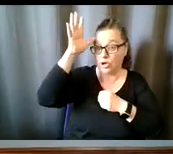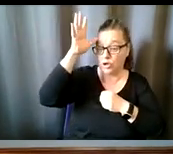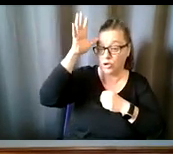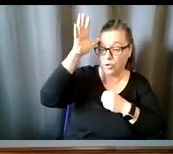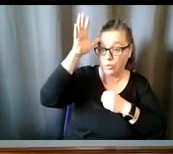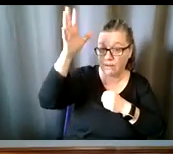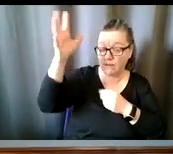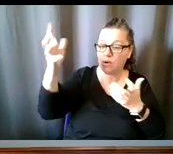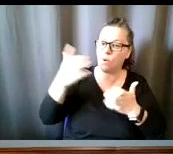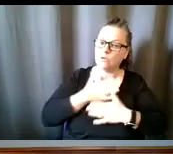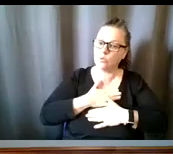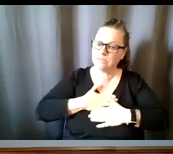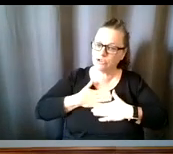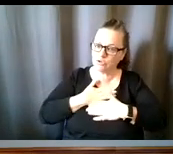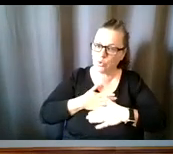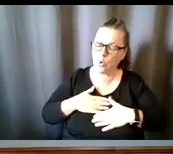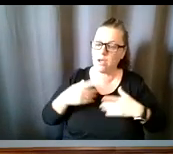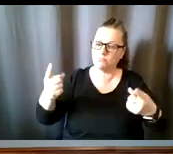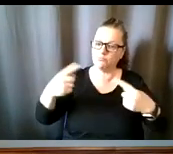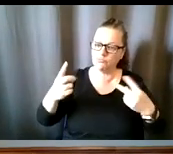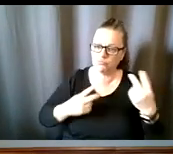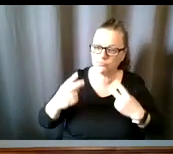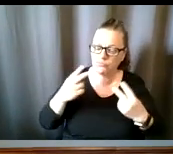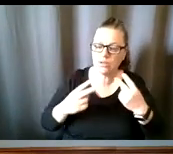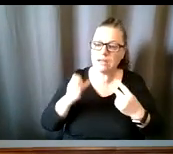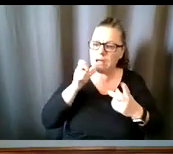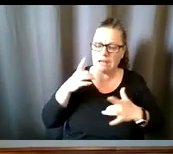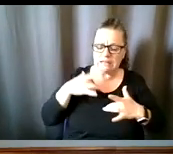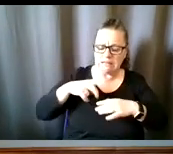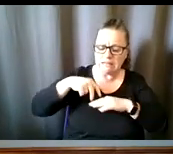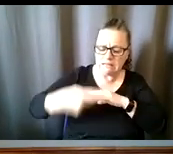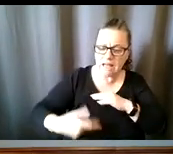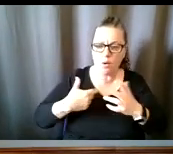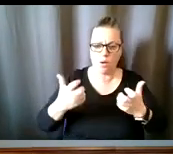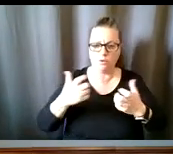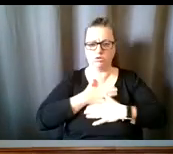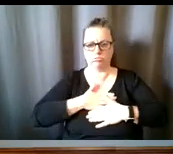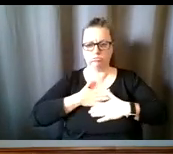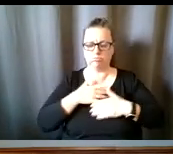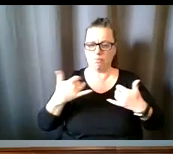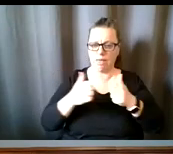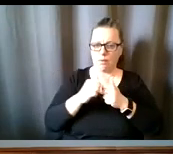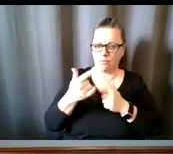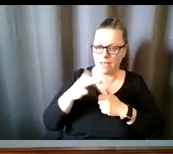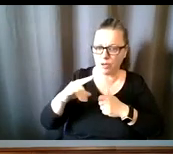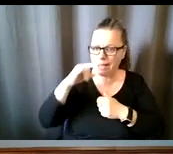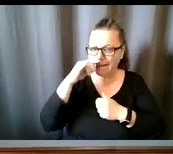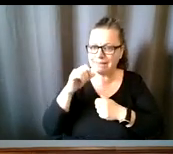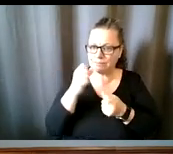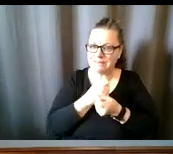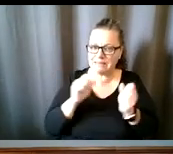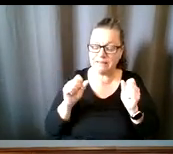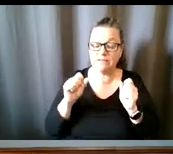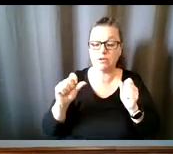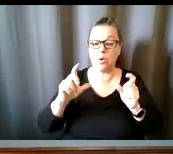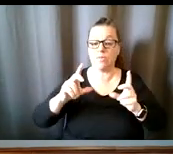stay without worrying about tripping so that I can enjoy playing with my grandkids and be safe. So the acceptance criteria was